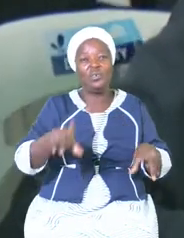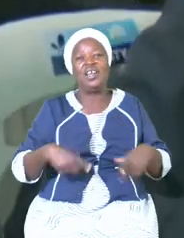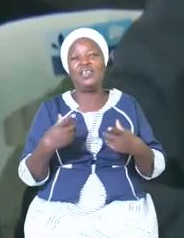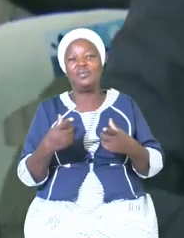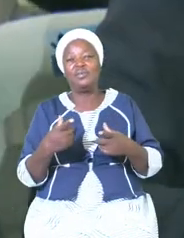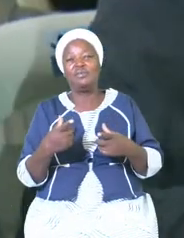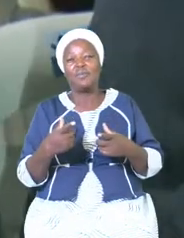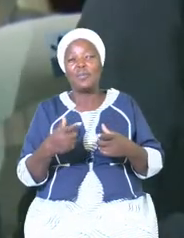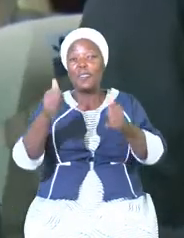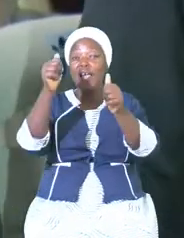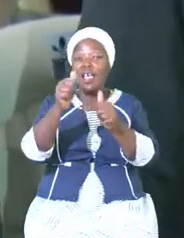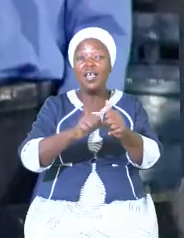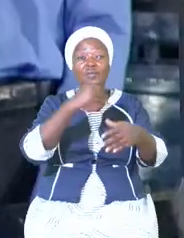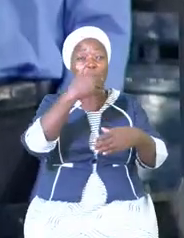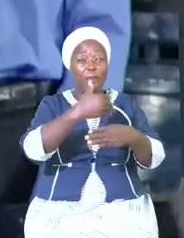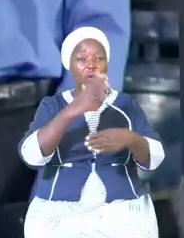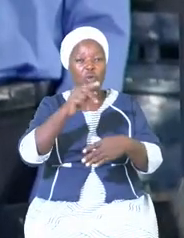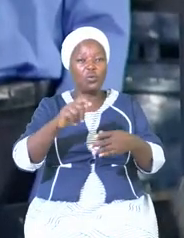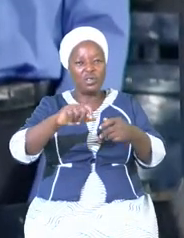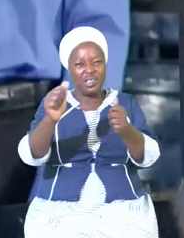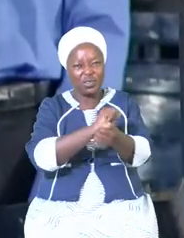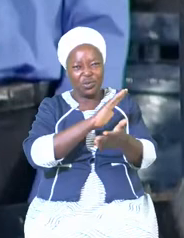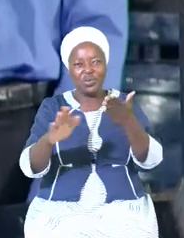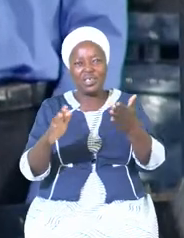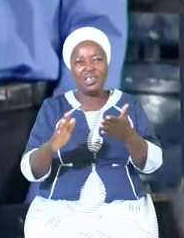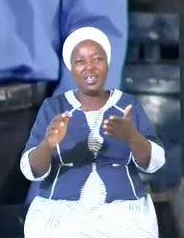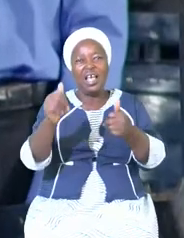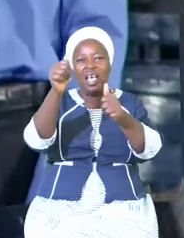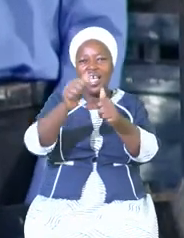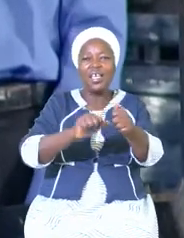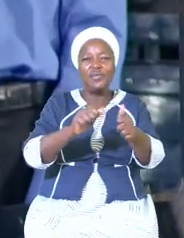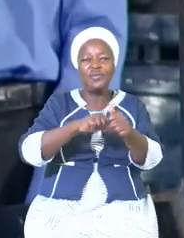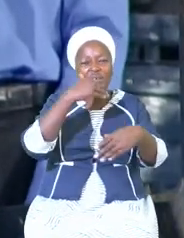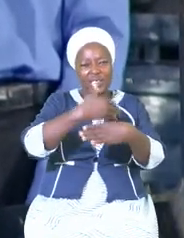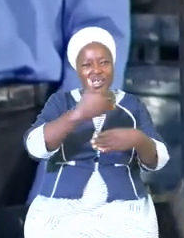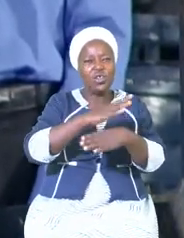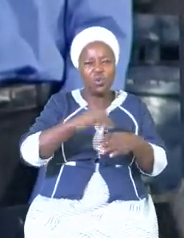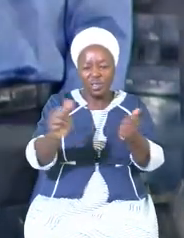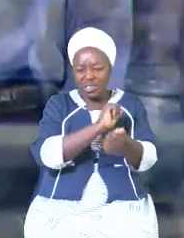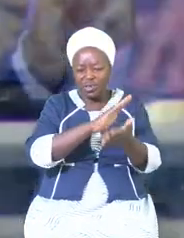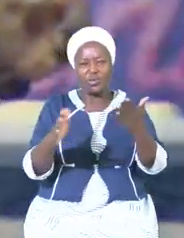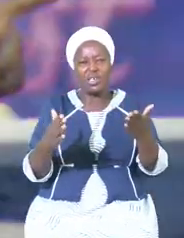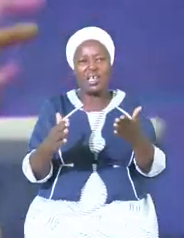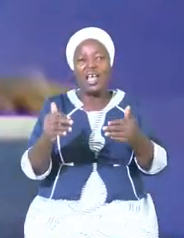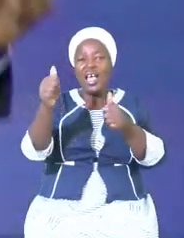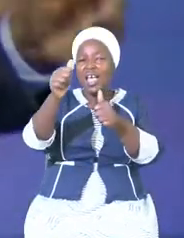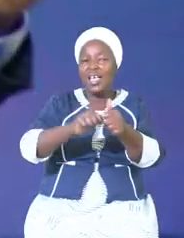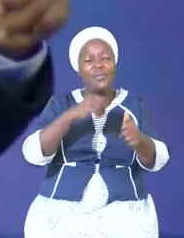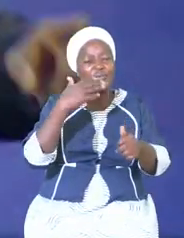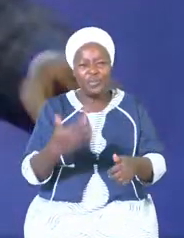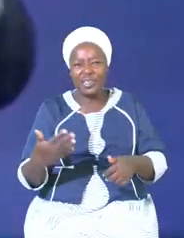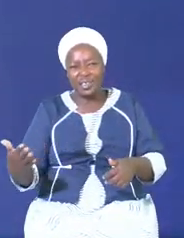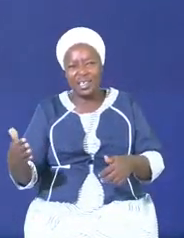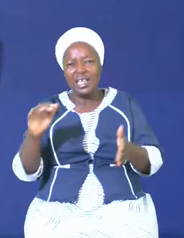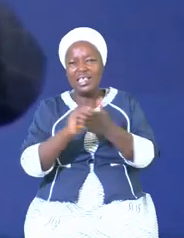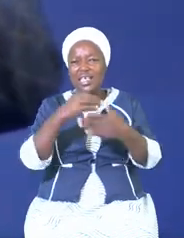Every block you will tear down. Every brick you will tear down. Everything that